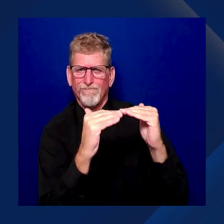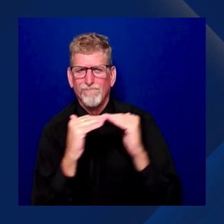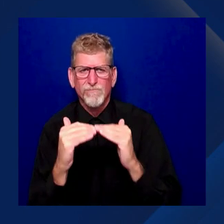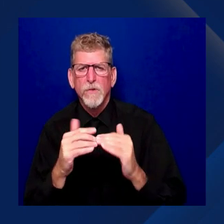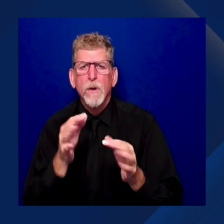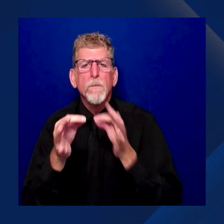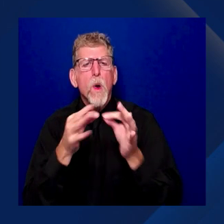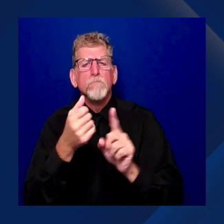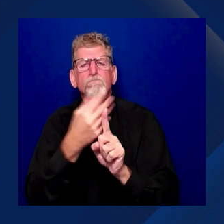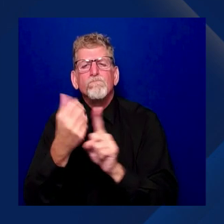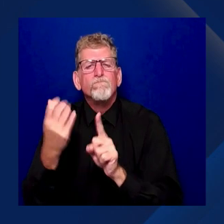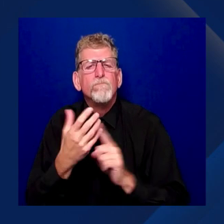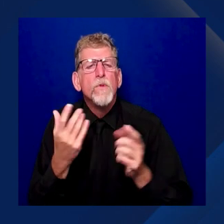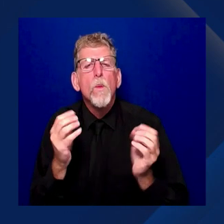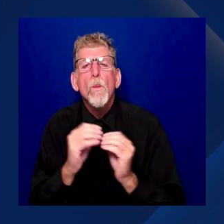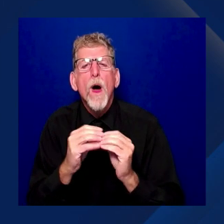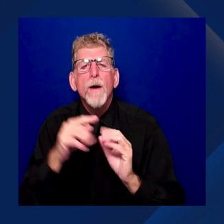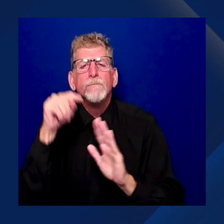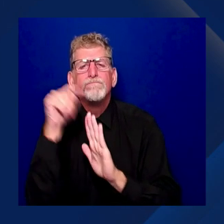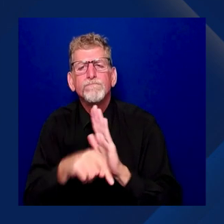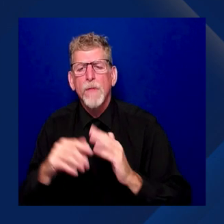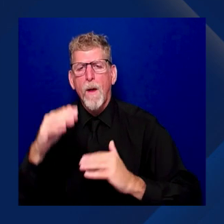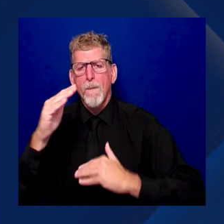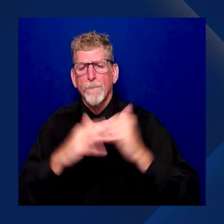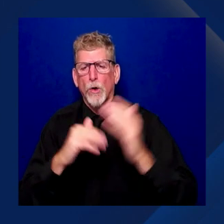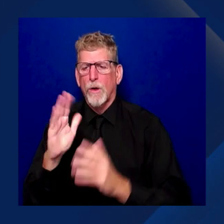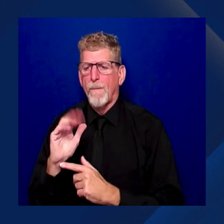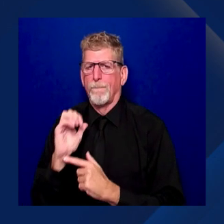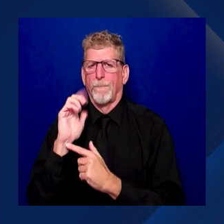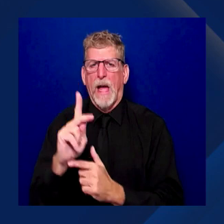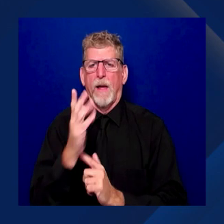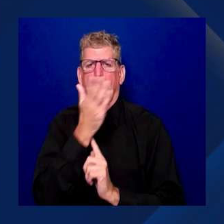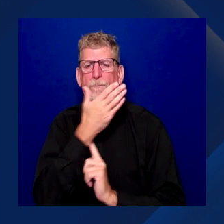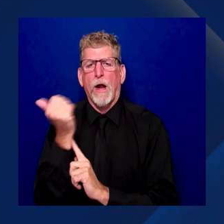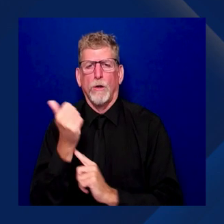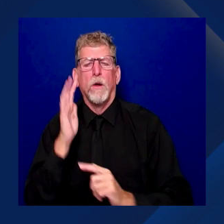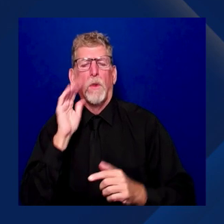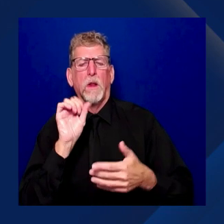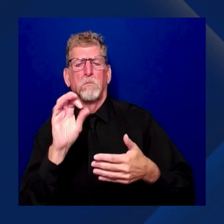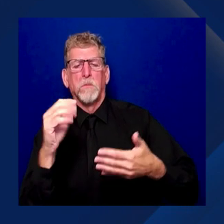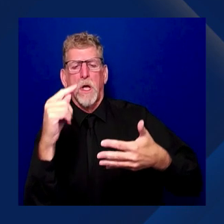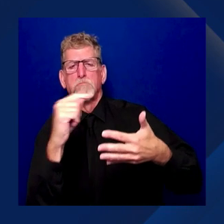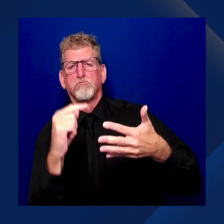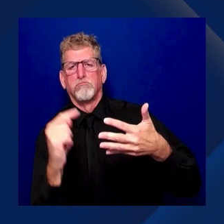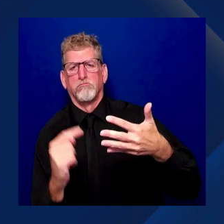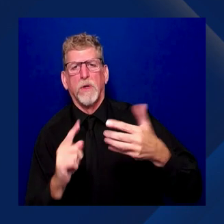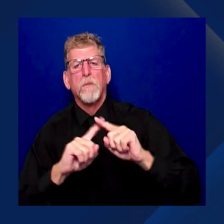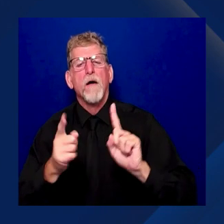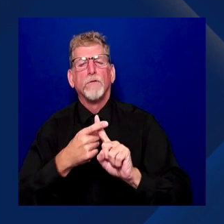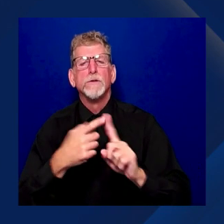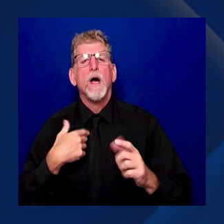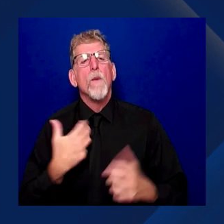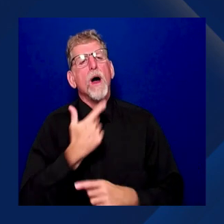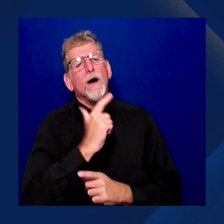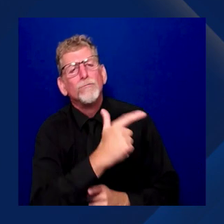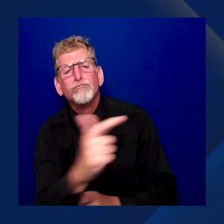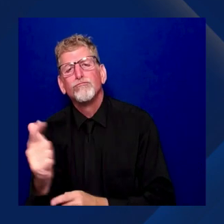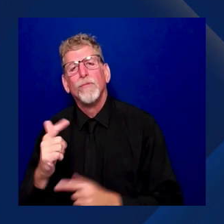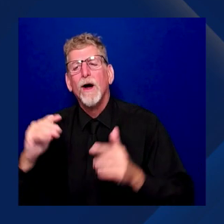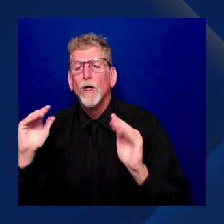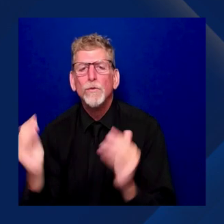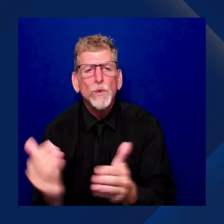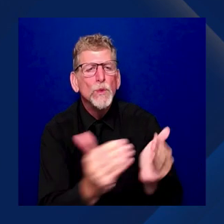important. But first, I'd like to give each of our panelists a few minutes to introduce themselves and the guests who are joining